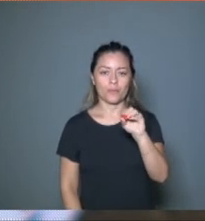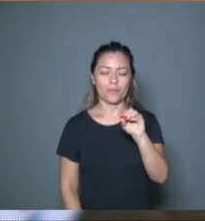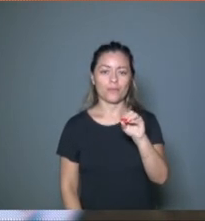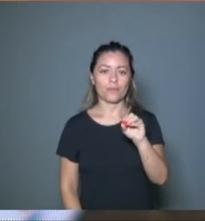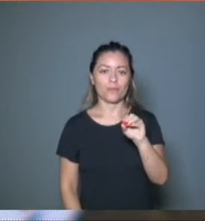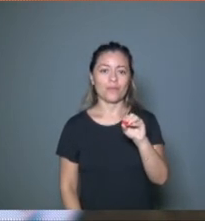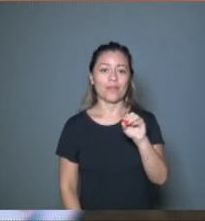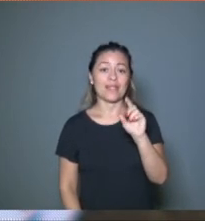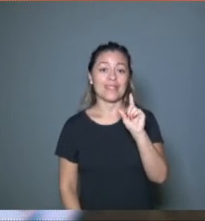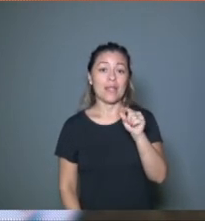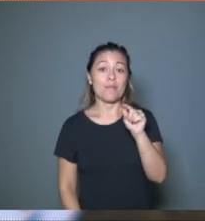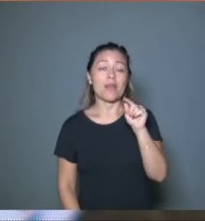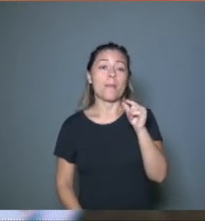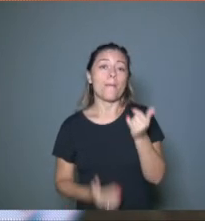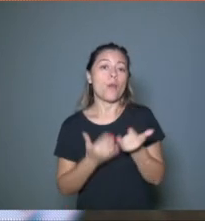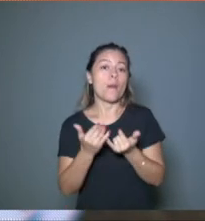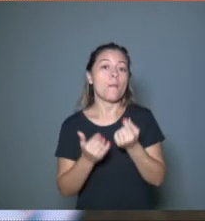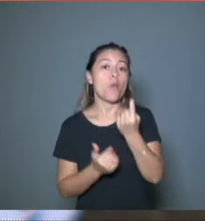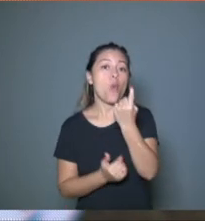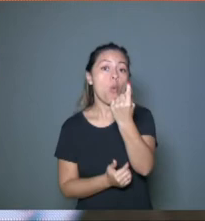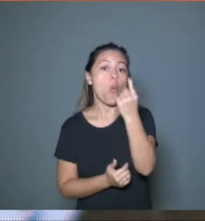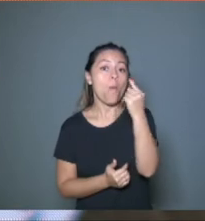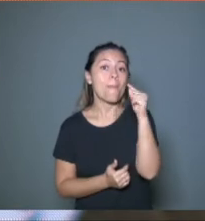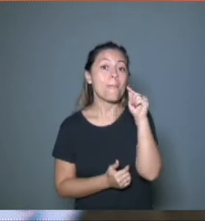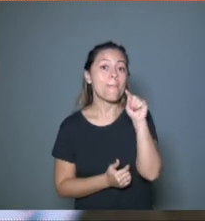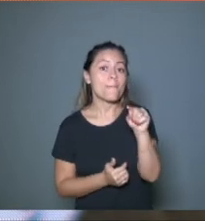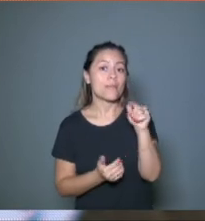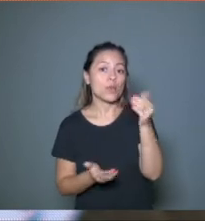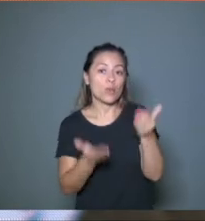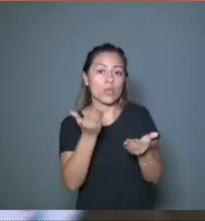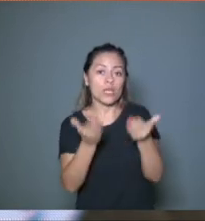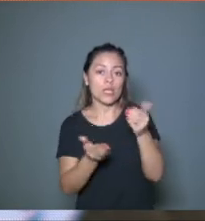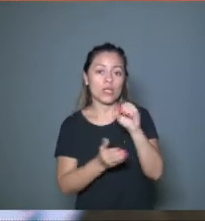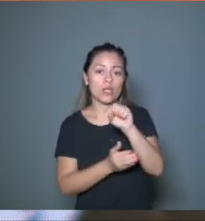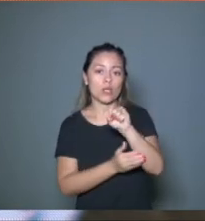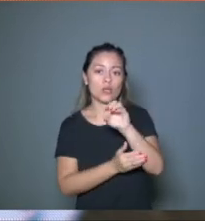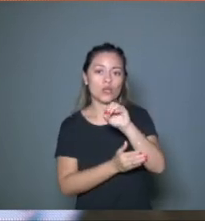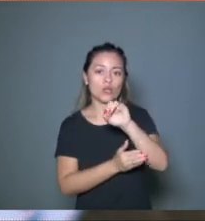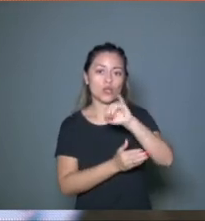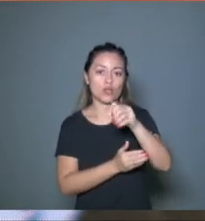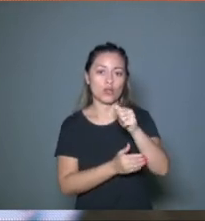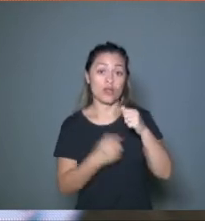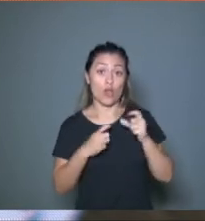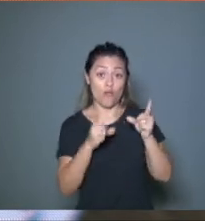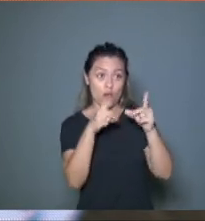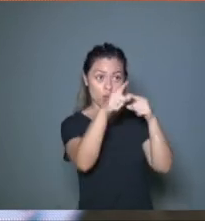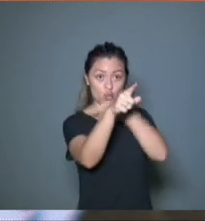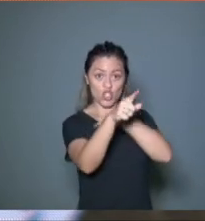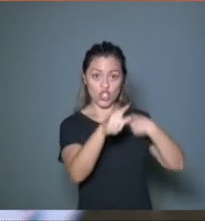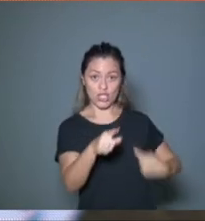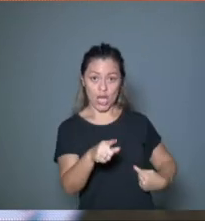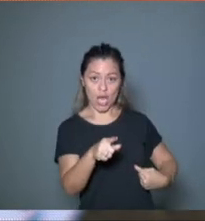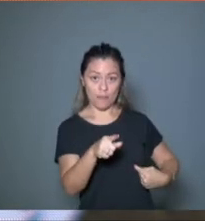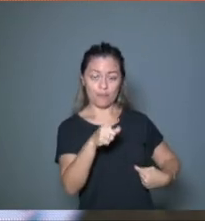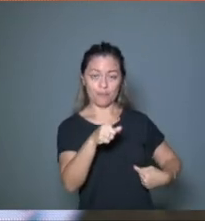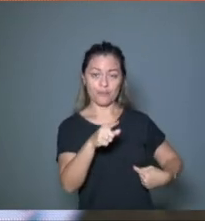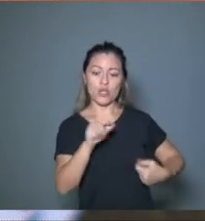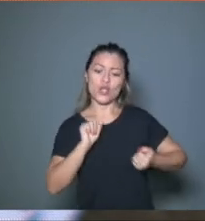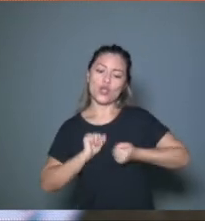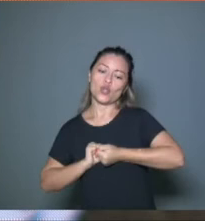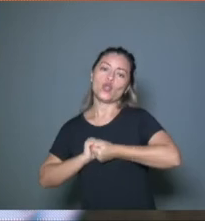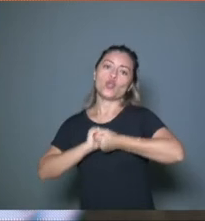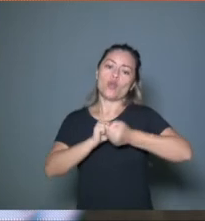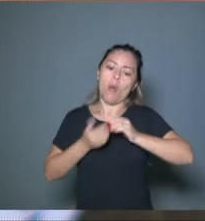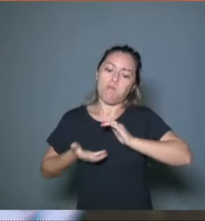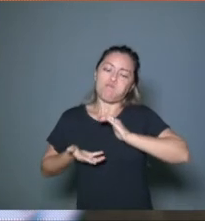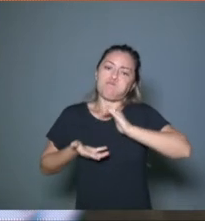illustrate. Each soybean bean ton that I sell to China includes with